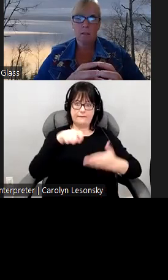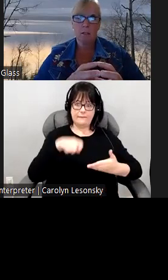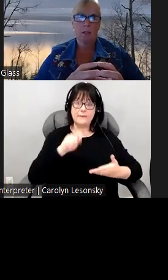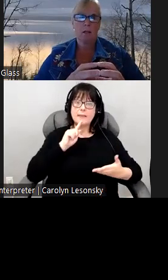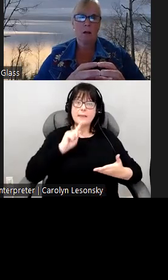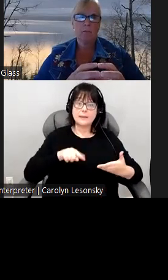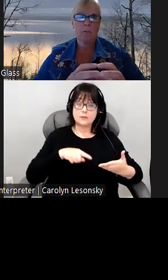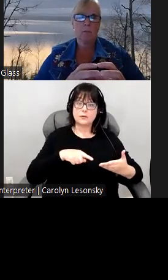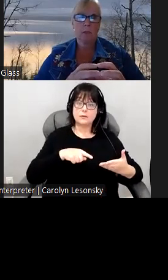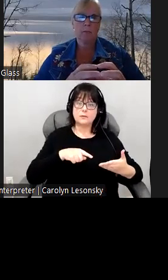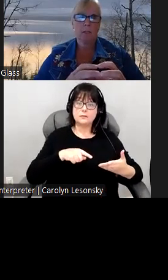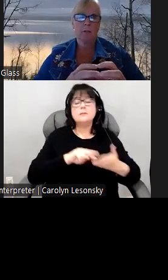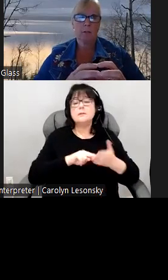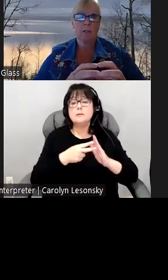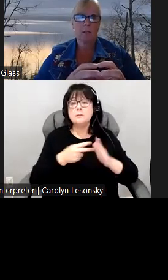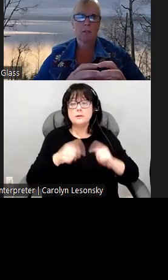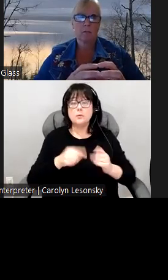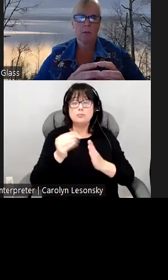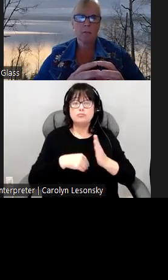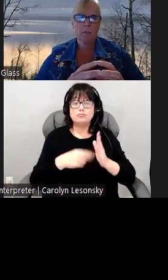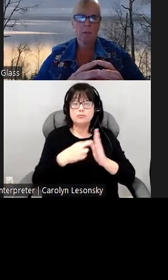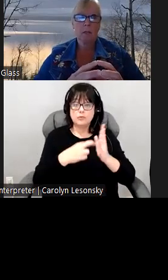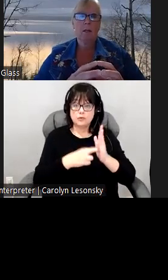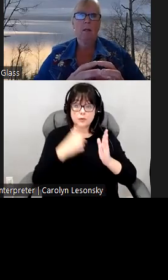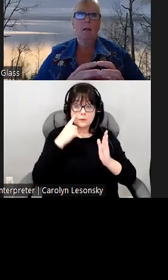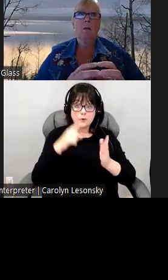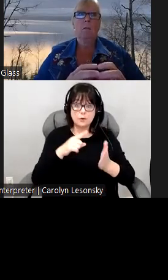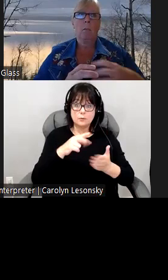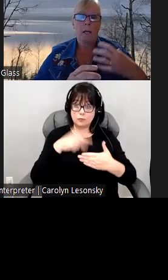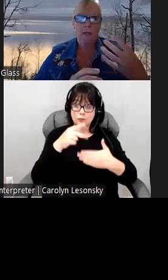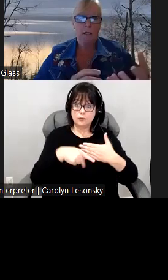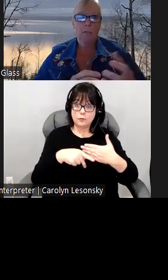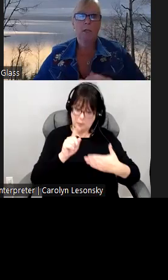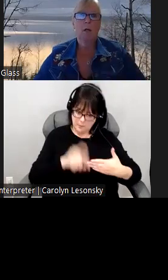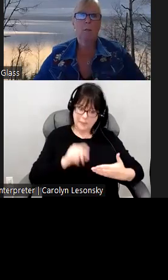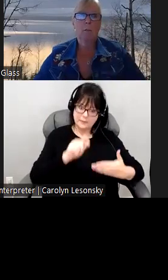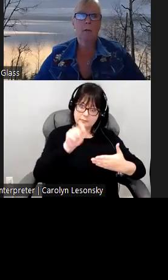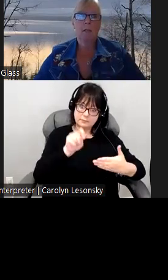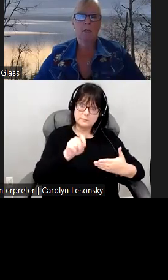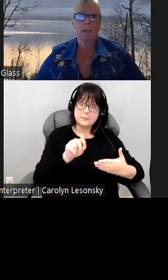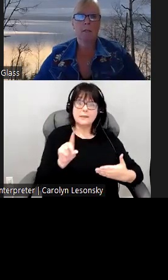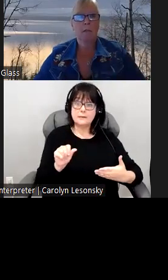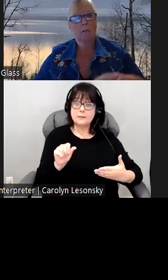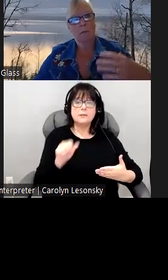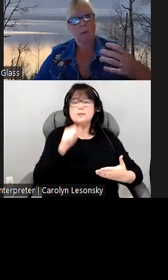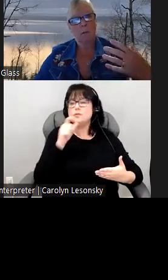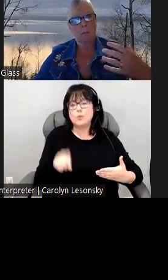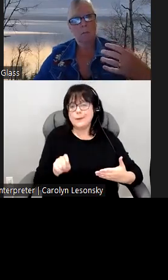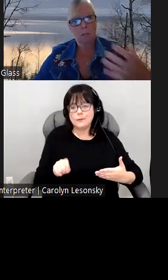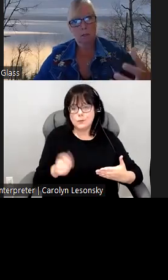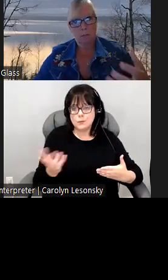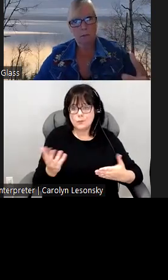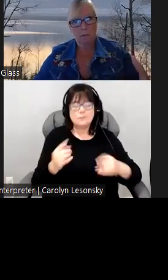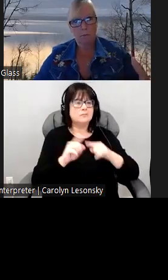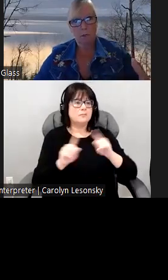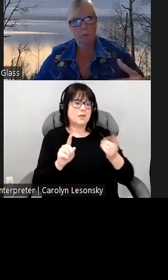has to check it off when they fill out their registration form. But I think it's pretty common practice that if they have